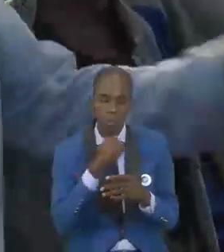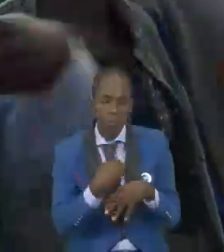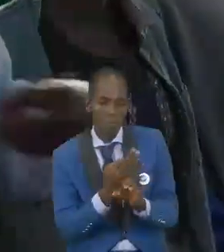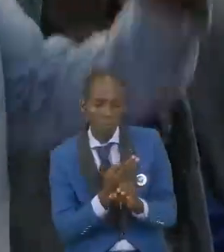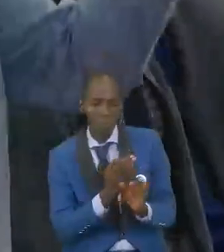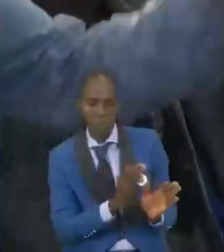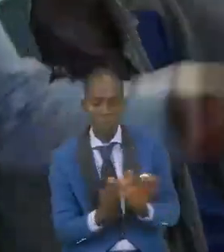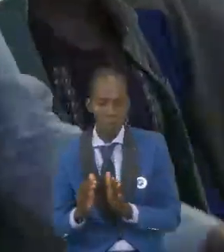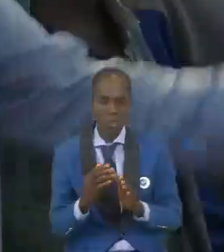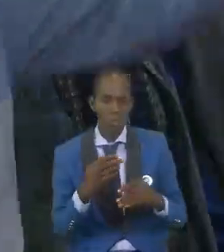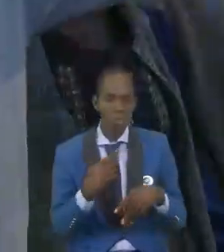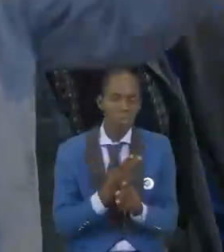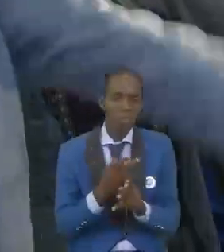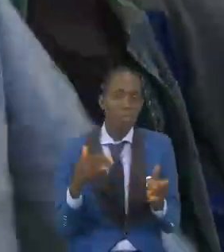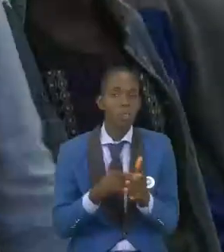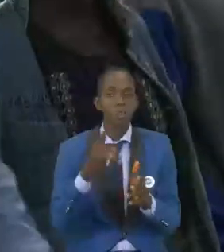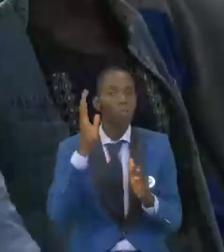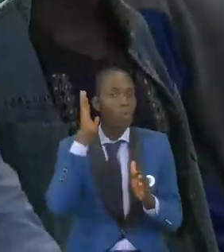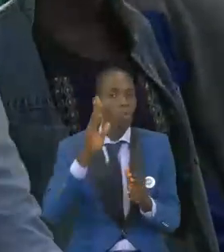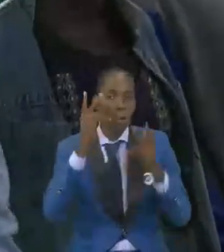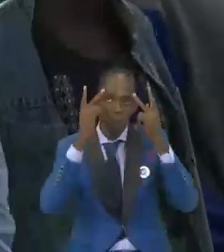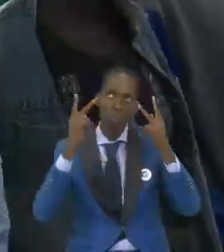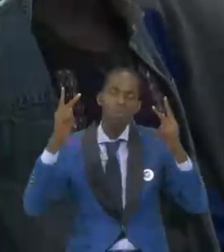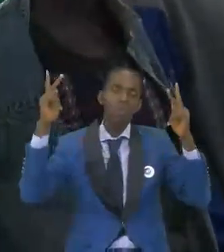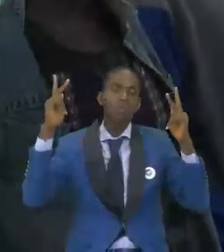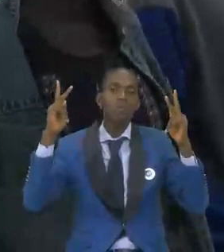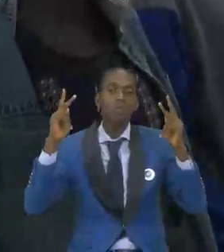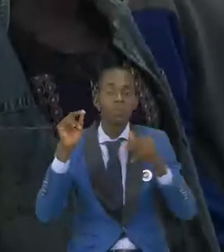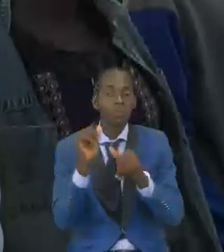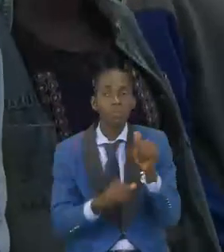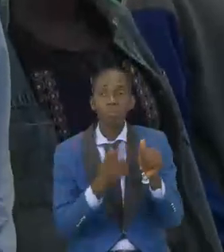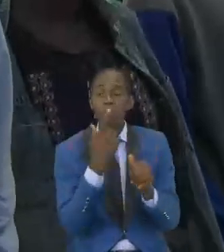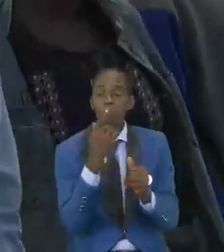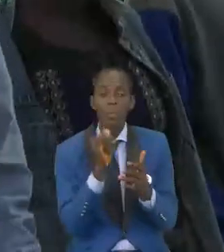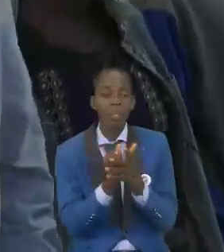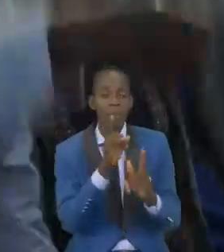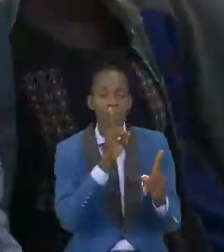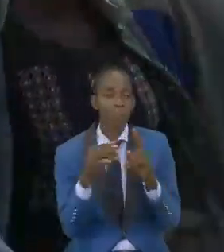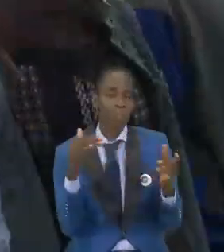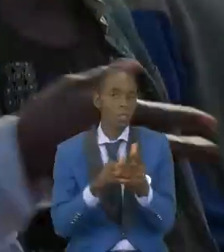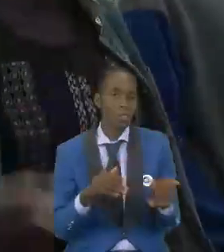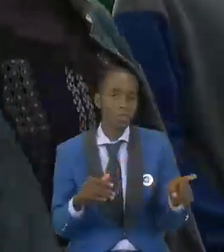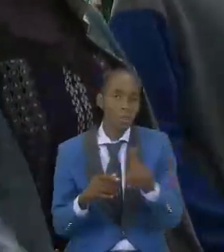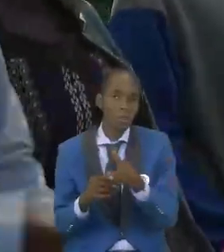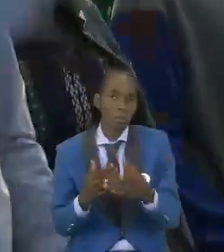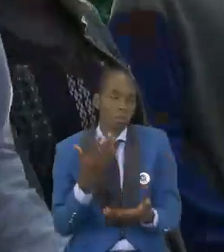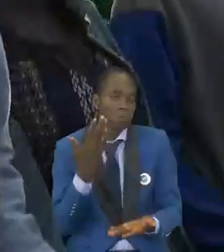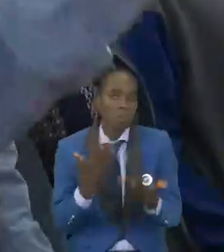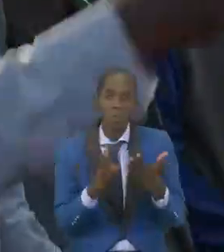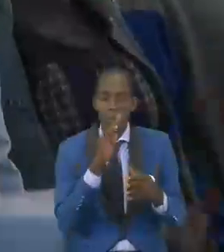prosper. Every mouth that speaks against you, whether in